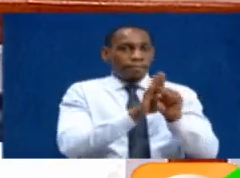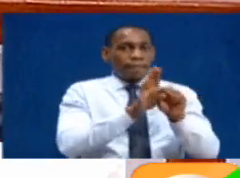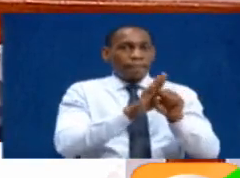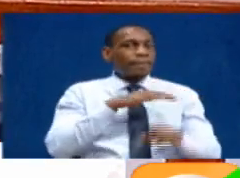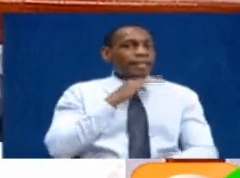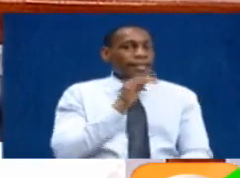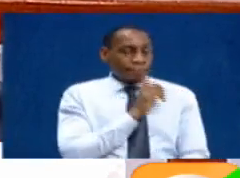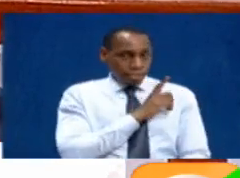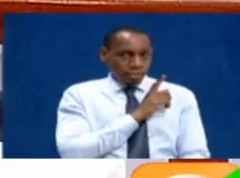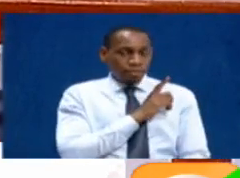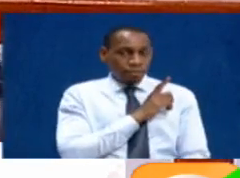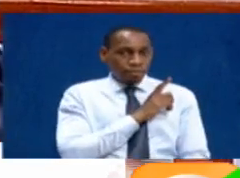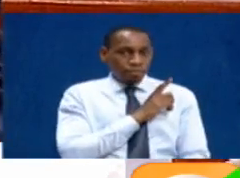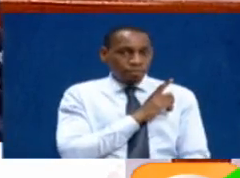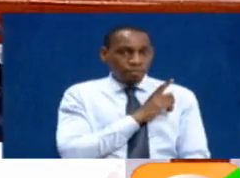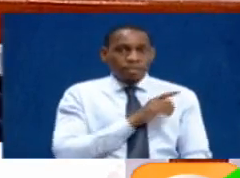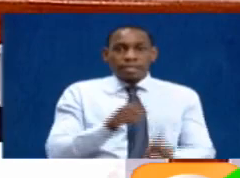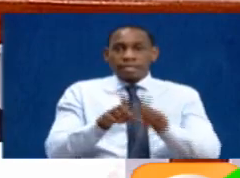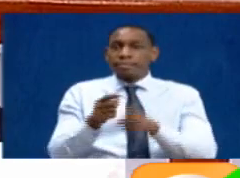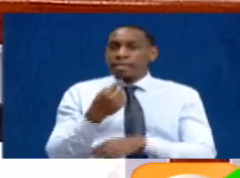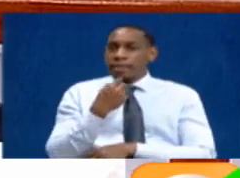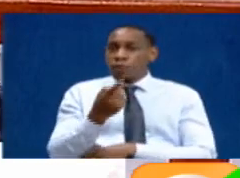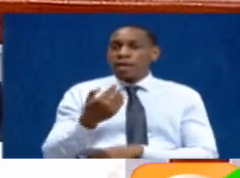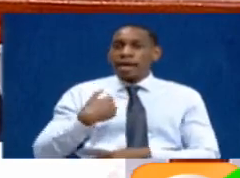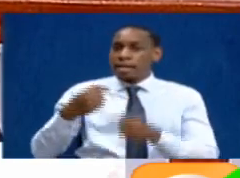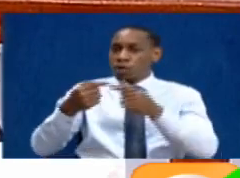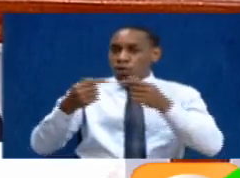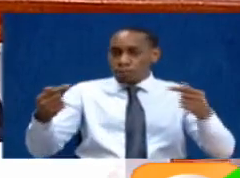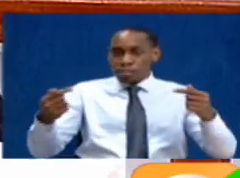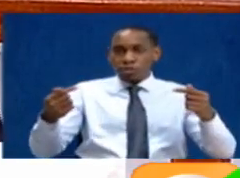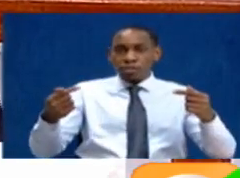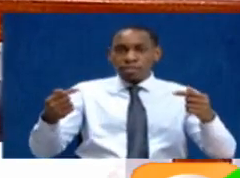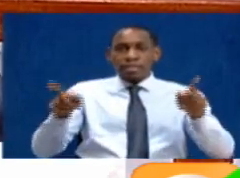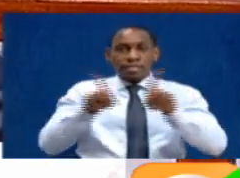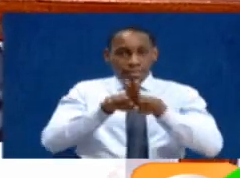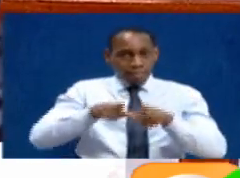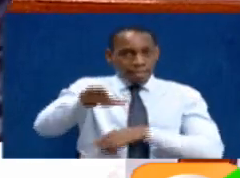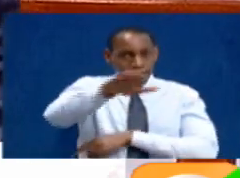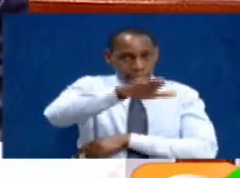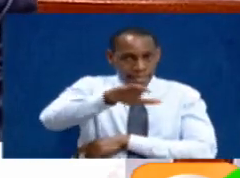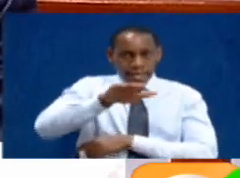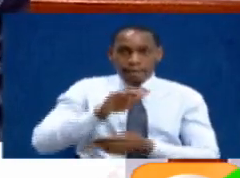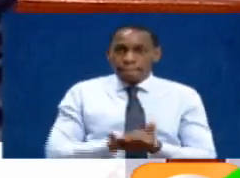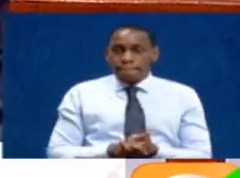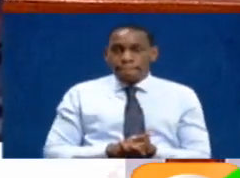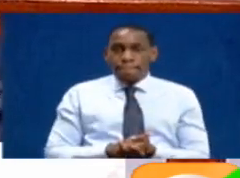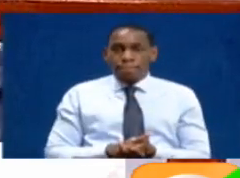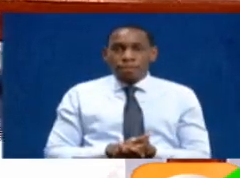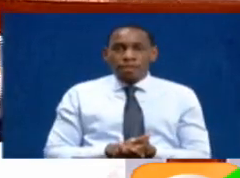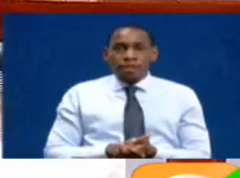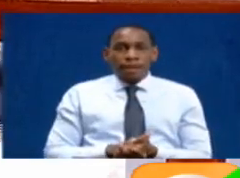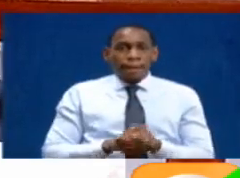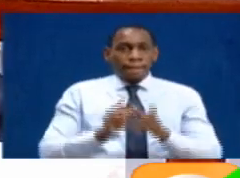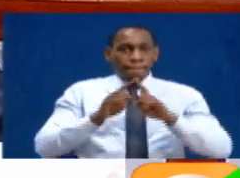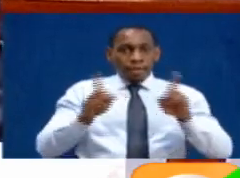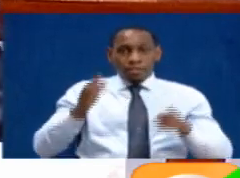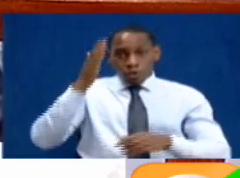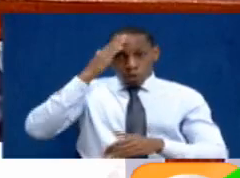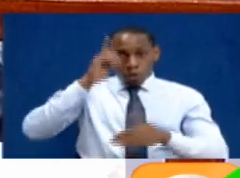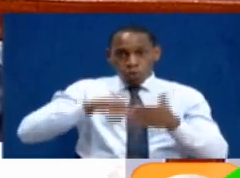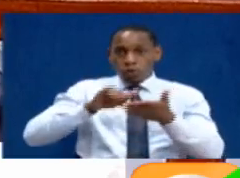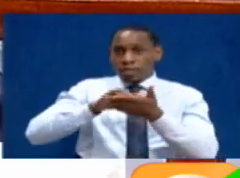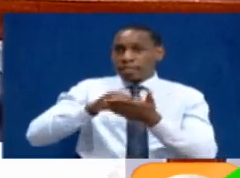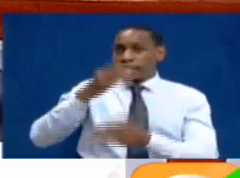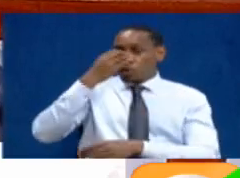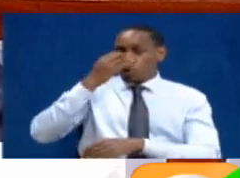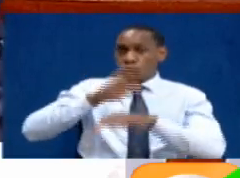are no longer living. Mm. And Moi used to get opposition from that particular region. So it will not be unique for Ruto. But what I know, Ruto